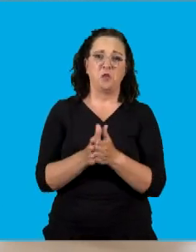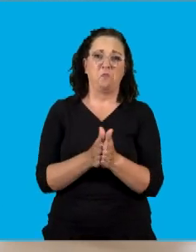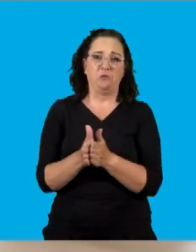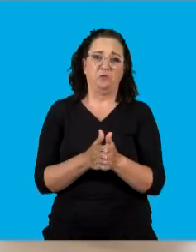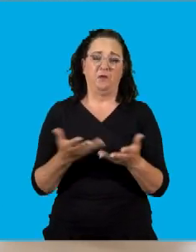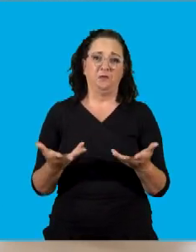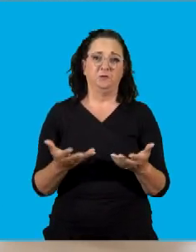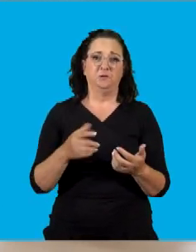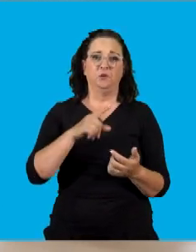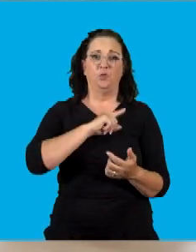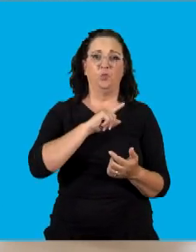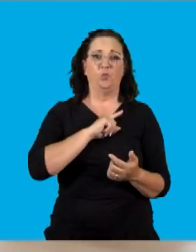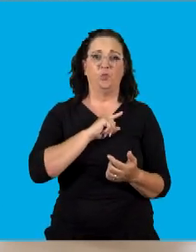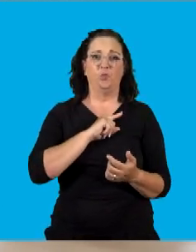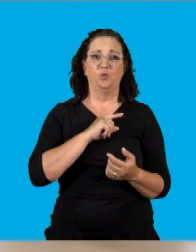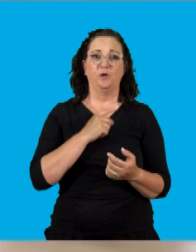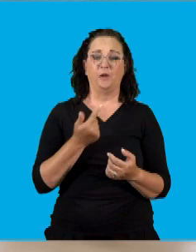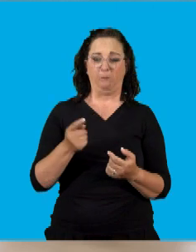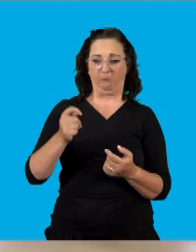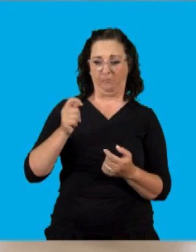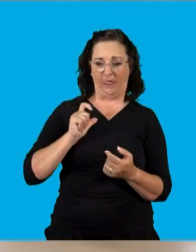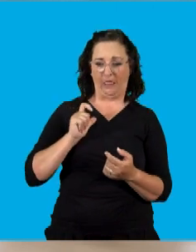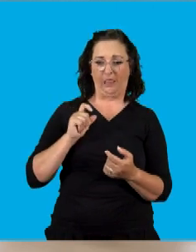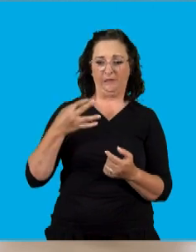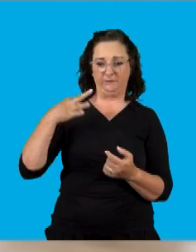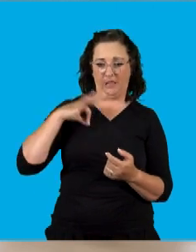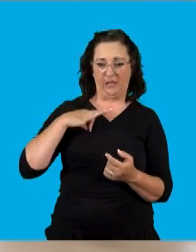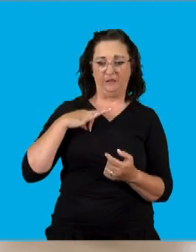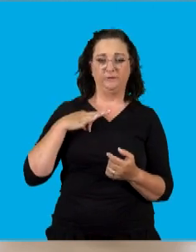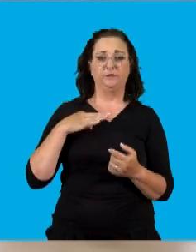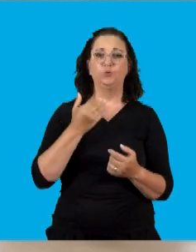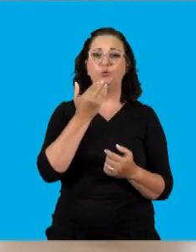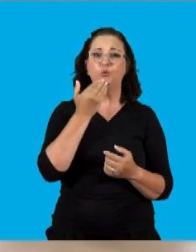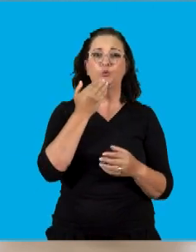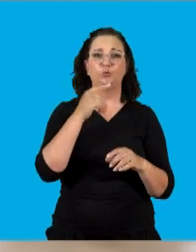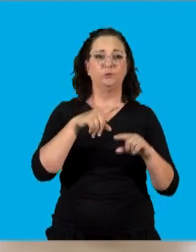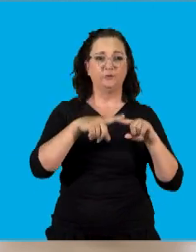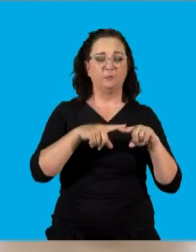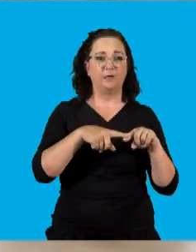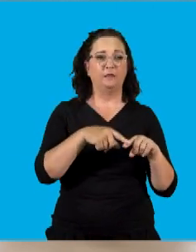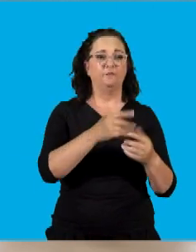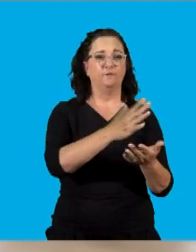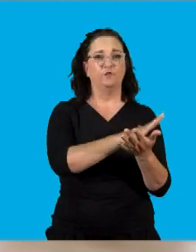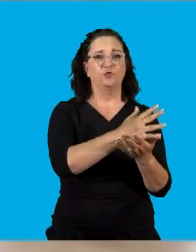be motivated to work very hard because they know that their remuneration will only be determined